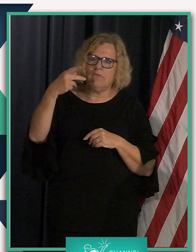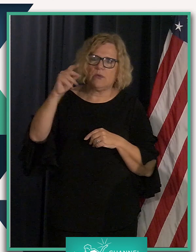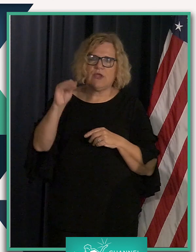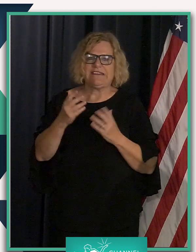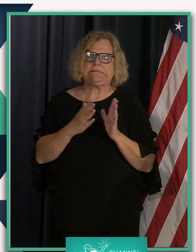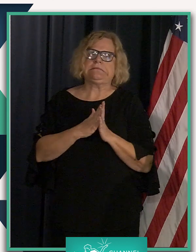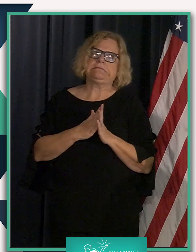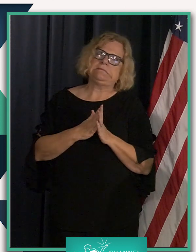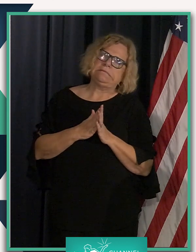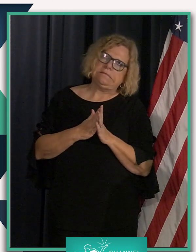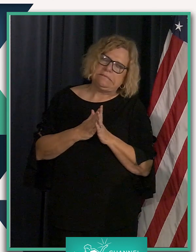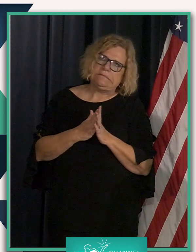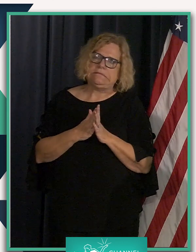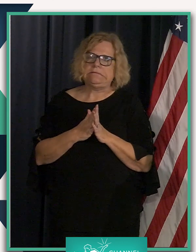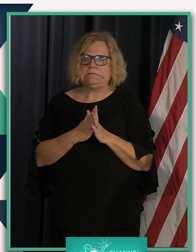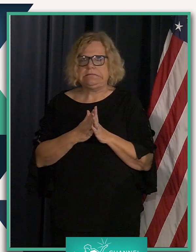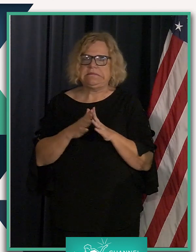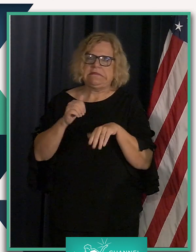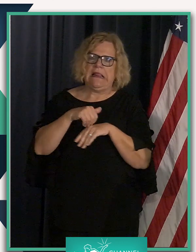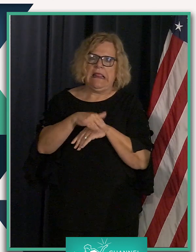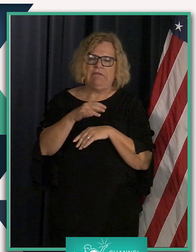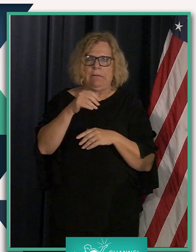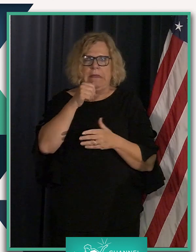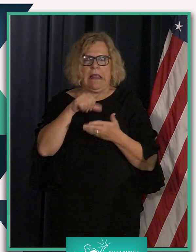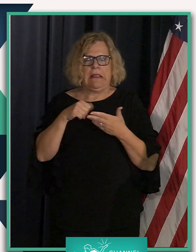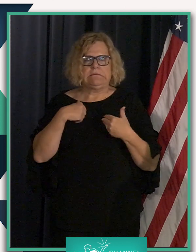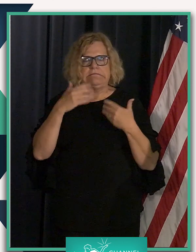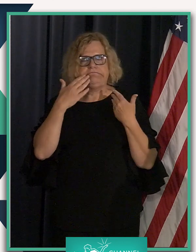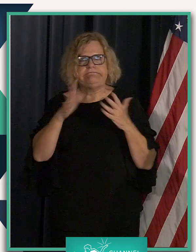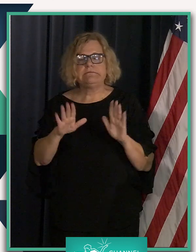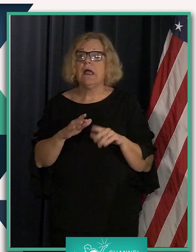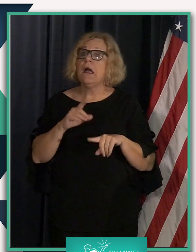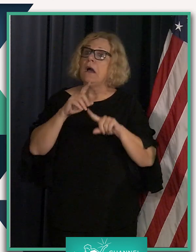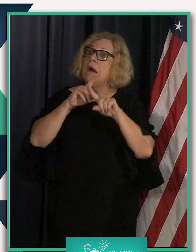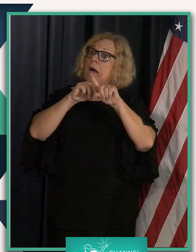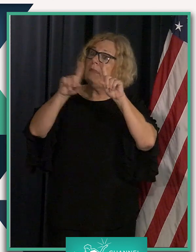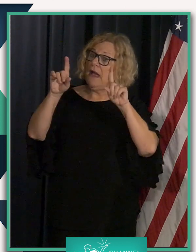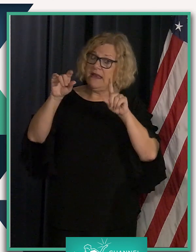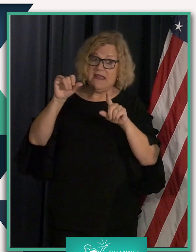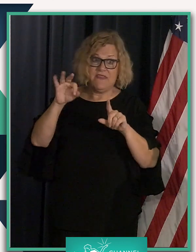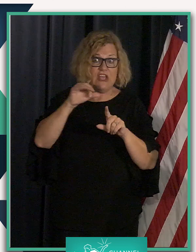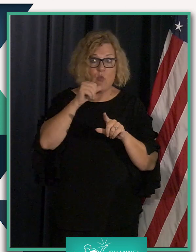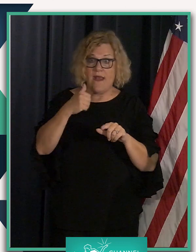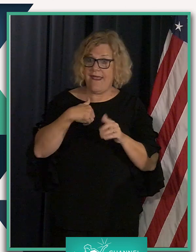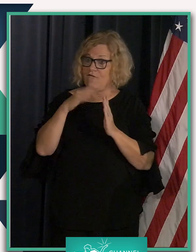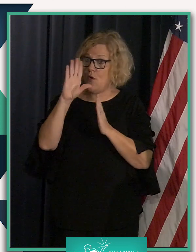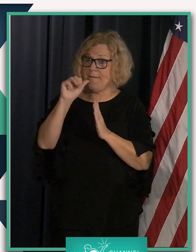office is delivering mail around here. But if